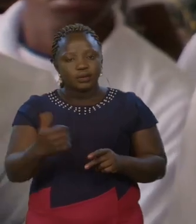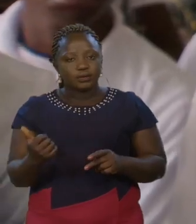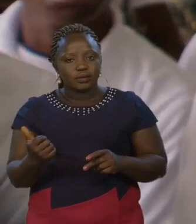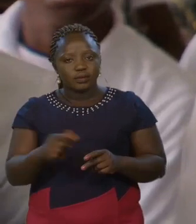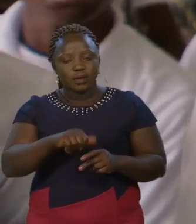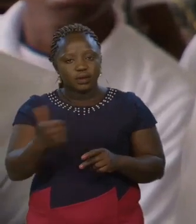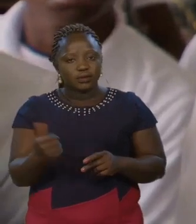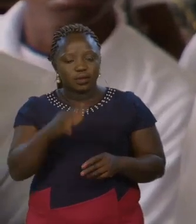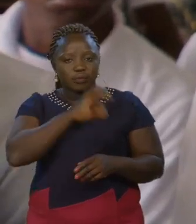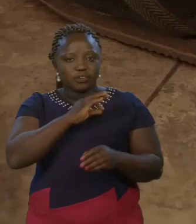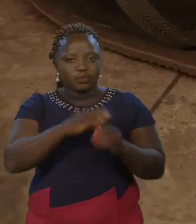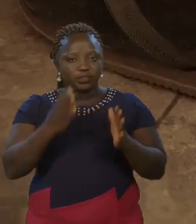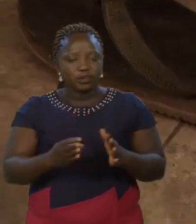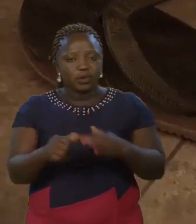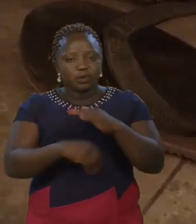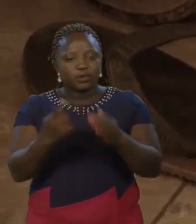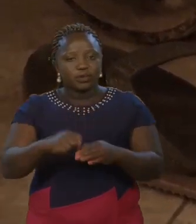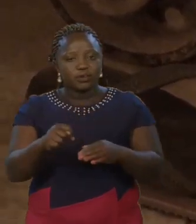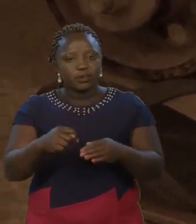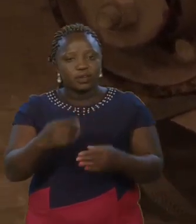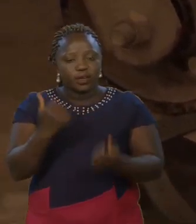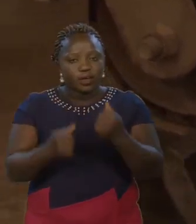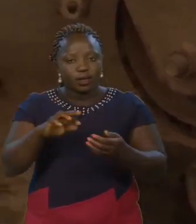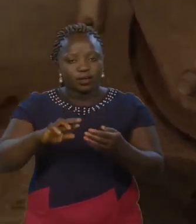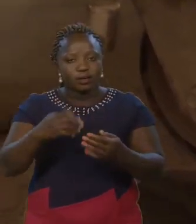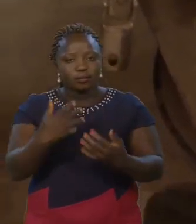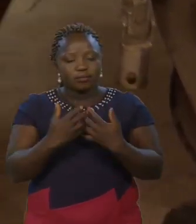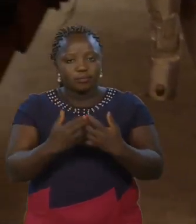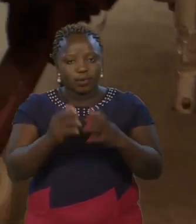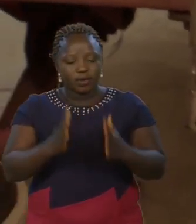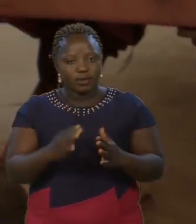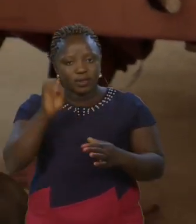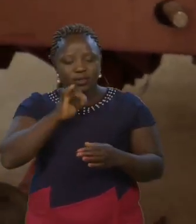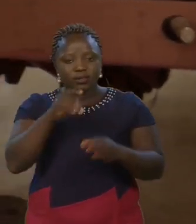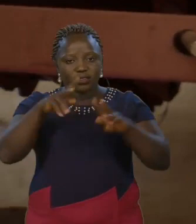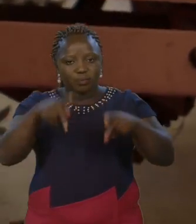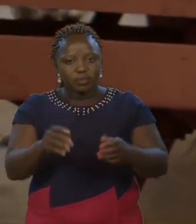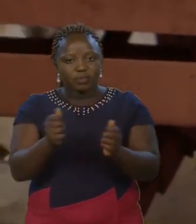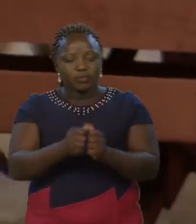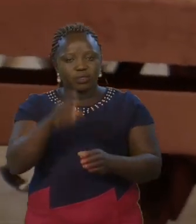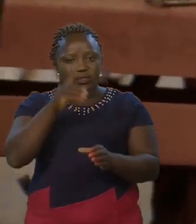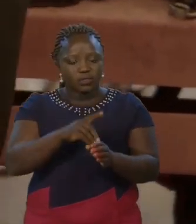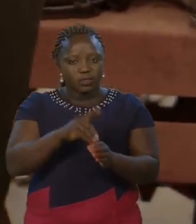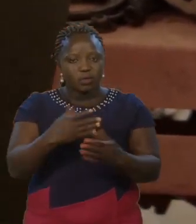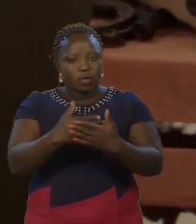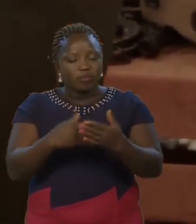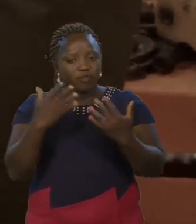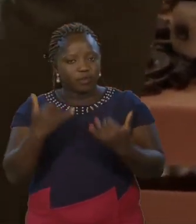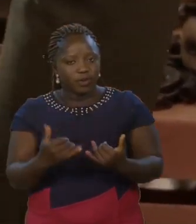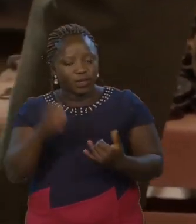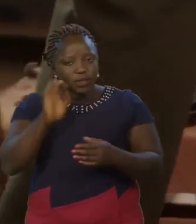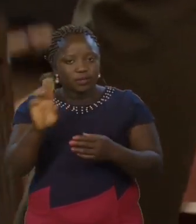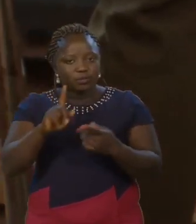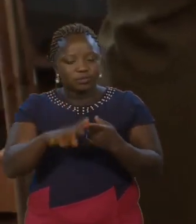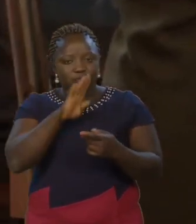Abubakar Nasiru, another beneficiary under the auto mechanics unit, is a person living with disability. Before now,